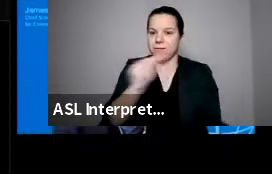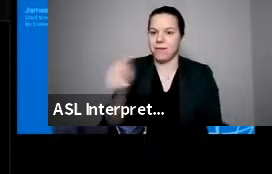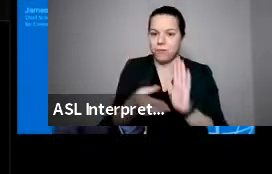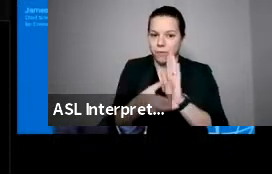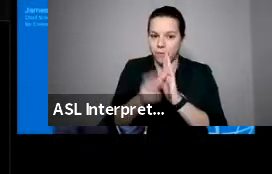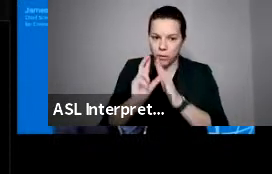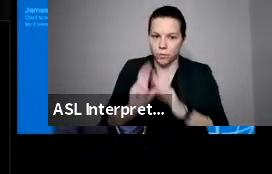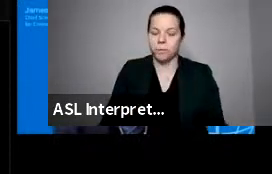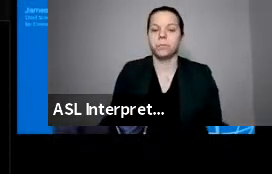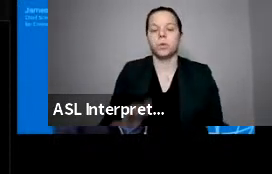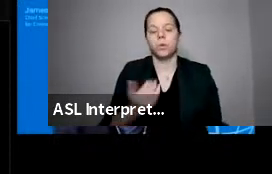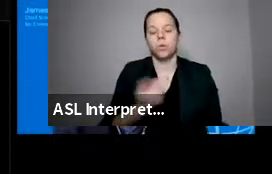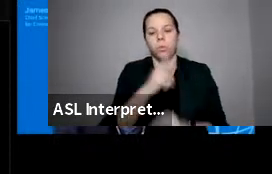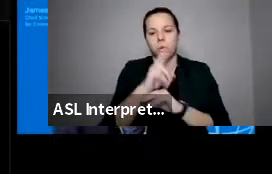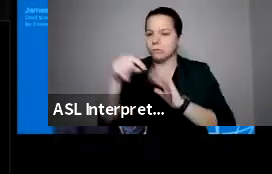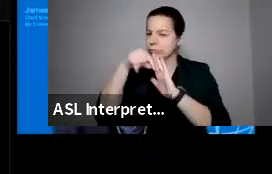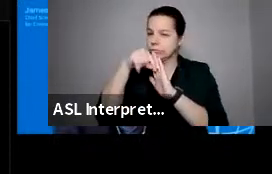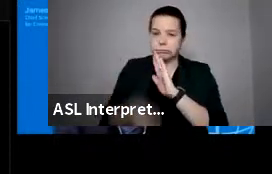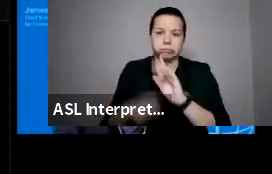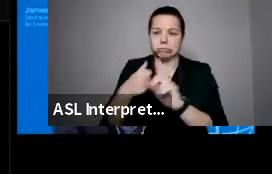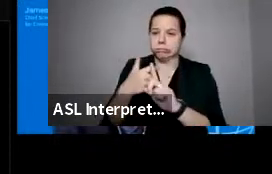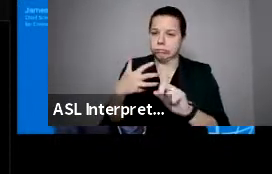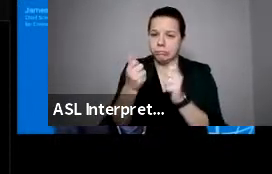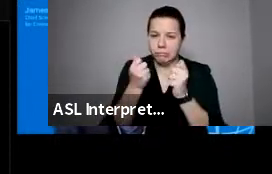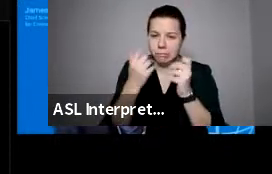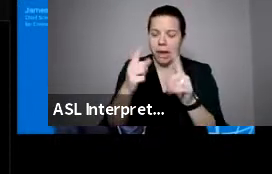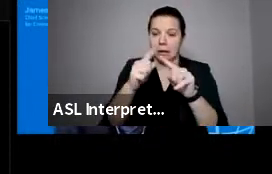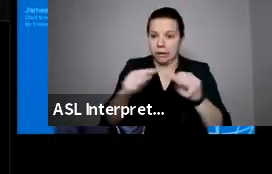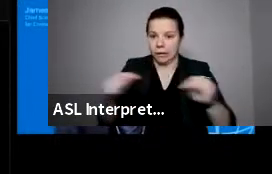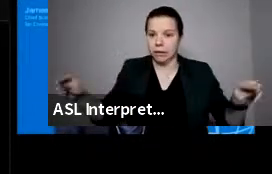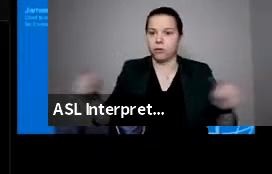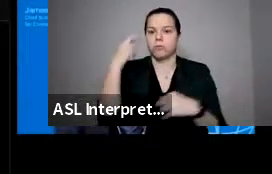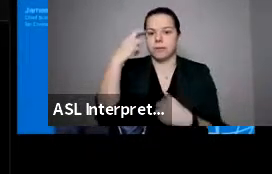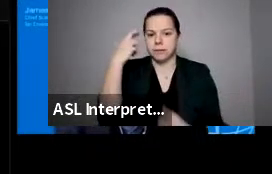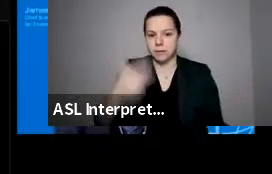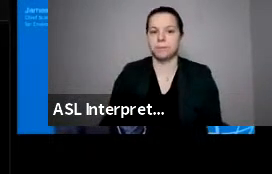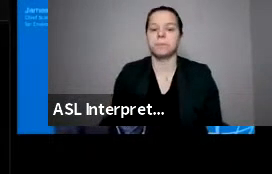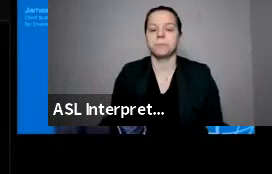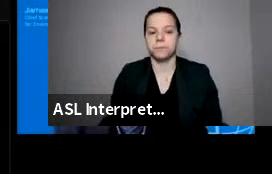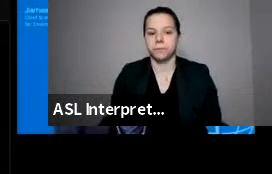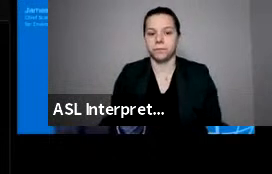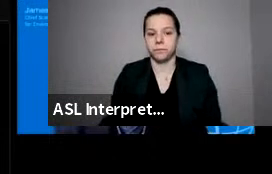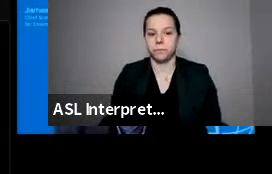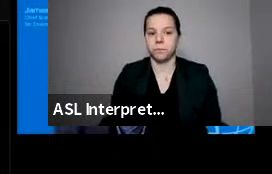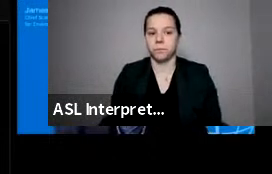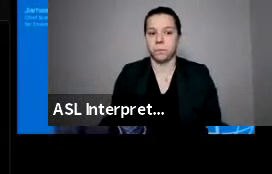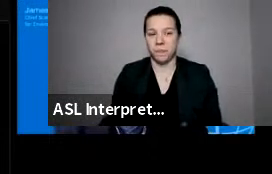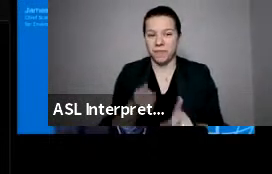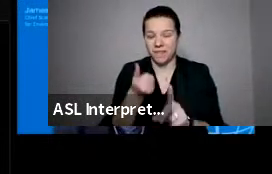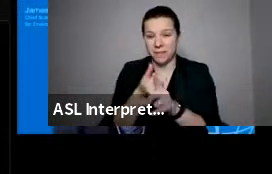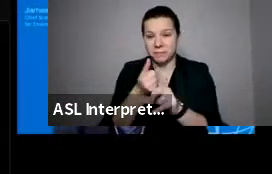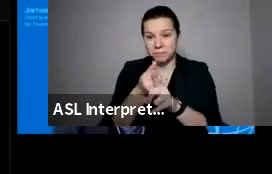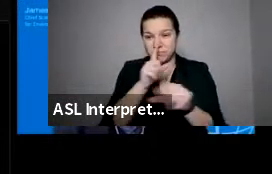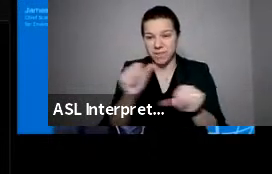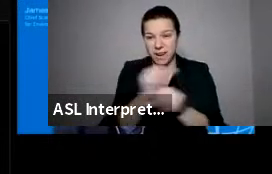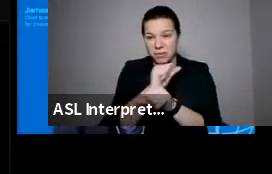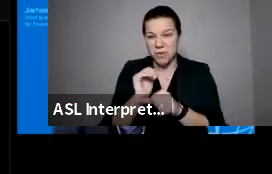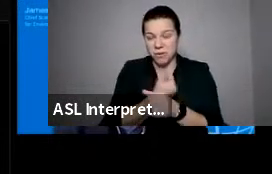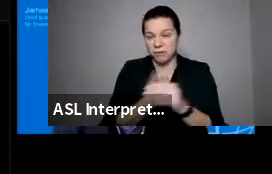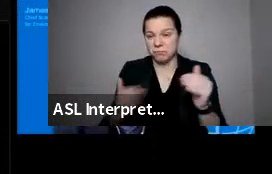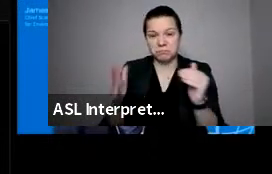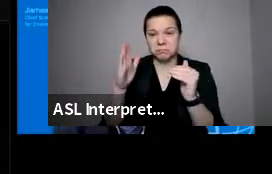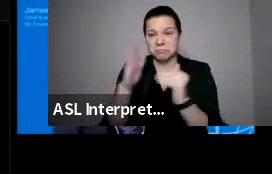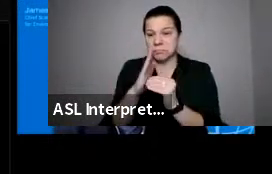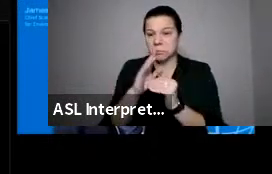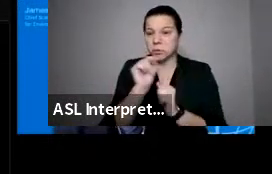We use it extensively for a wide number of things in addition to this. In addition, it's actually the primary tool